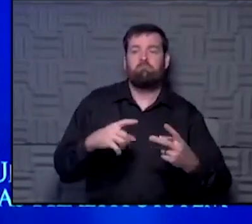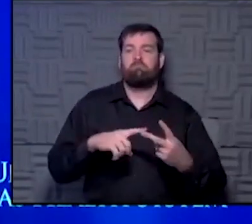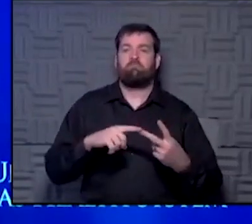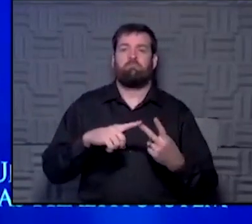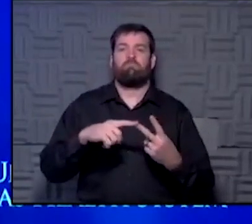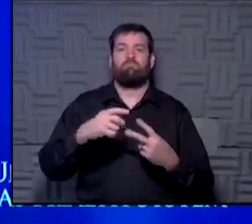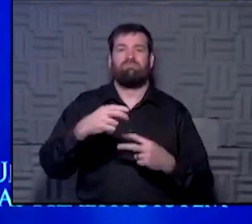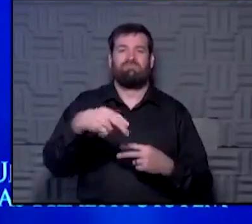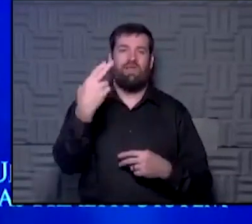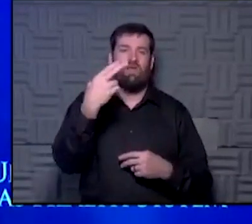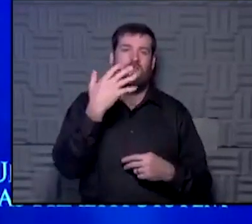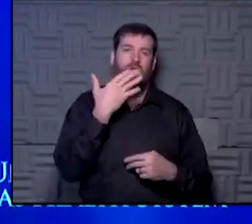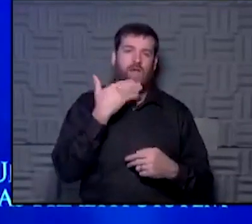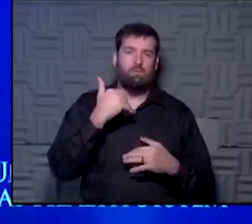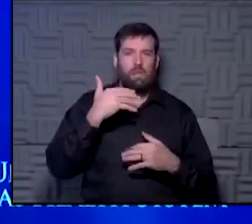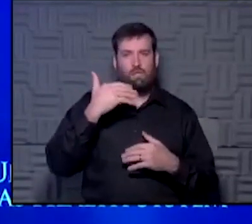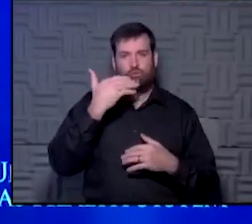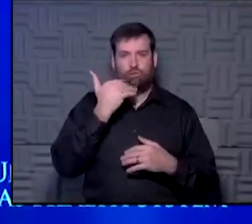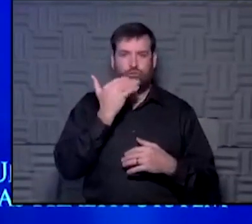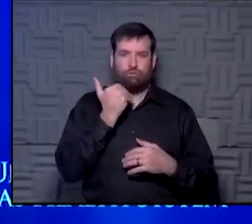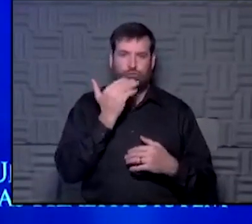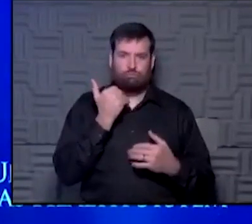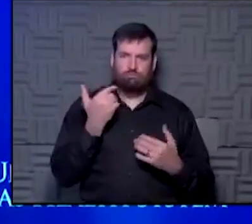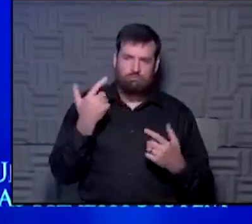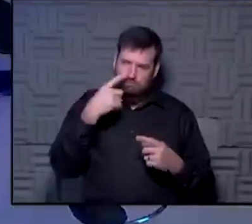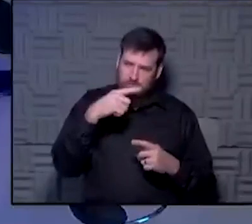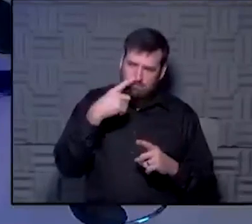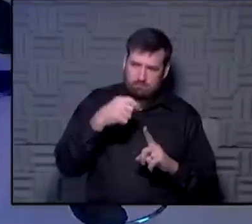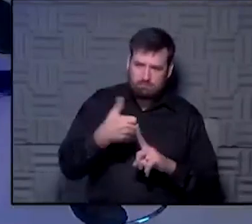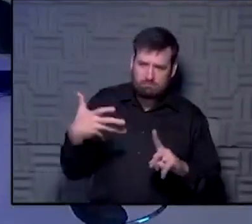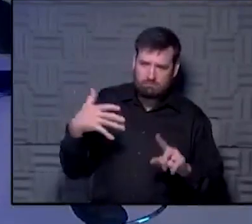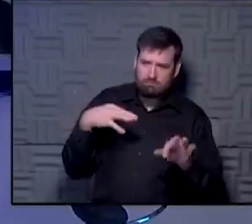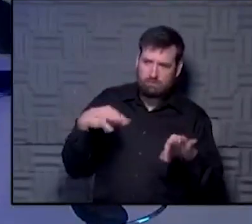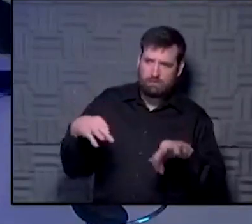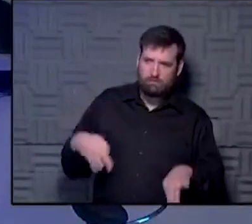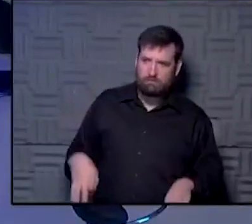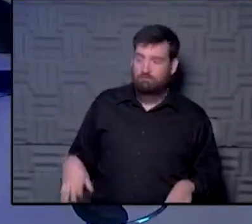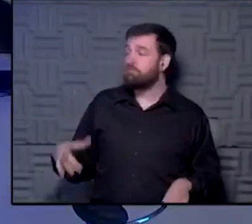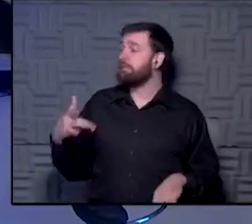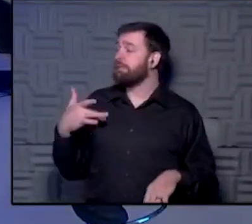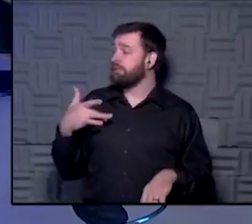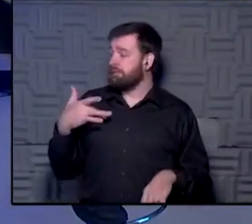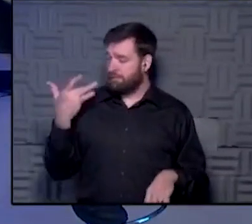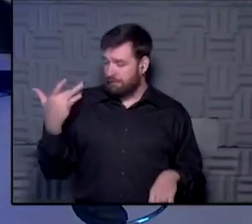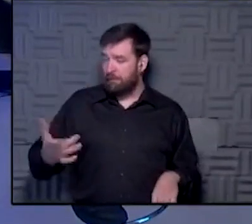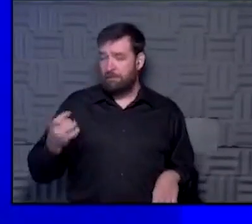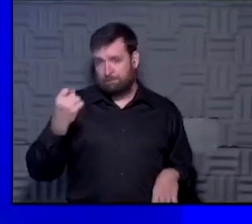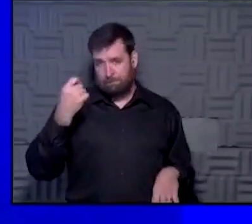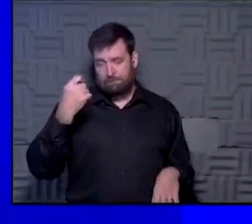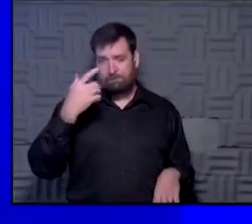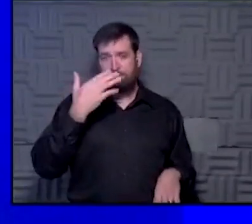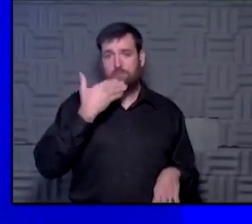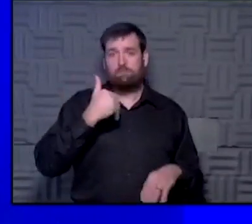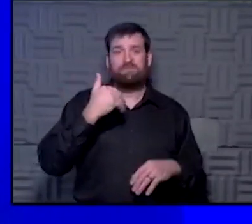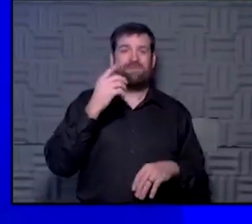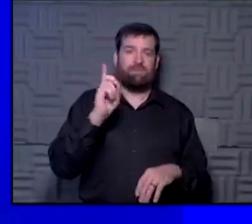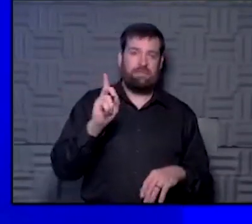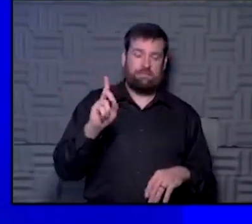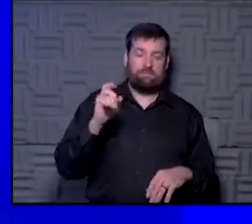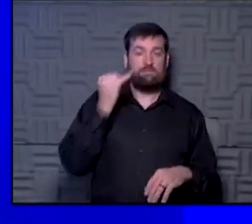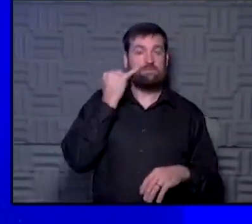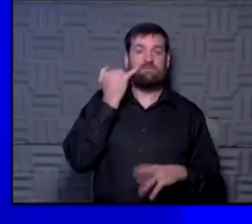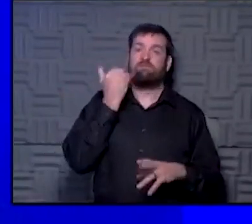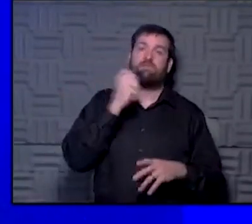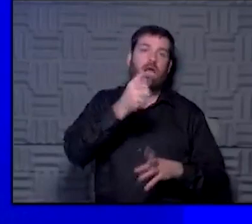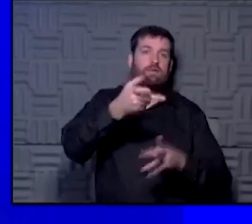raising blood sugars. Can you expound on this? Yeah. Well, in general, we know that people with diabetes, especially if their blood sugars are